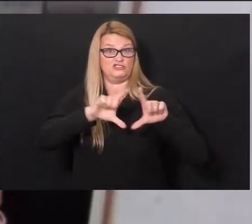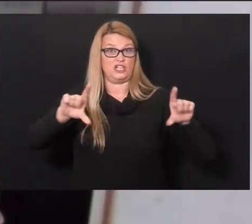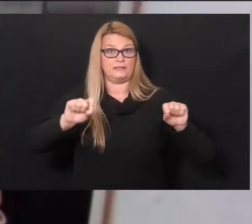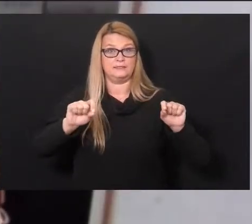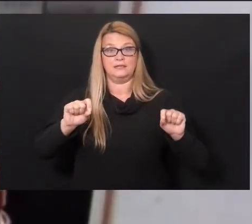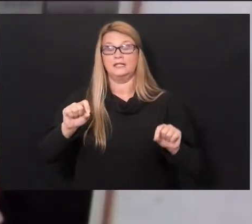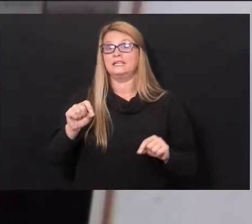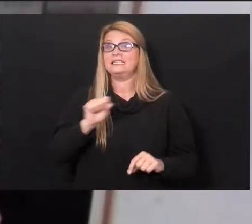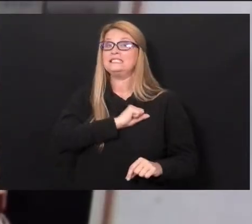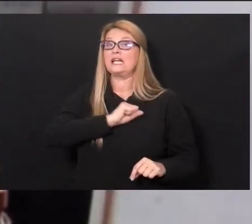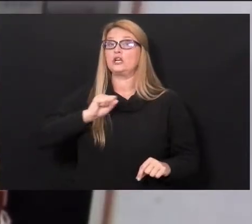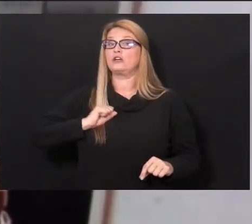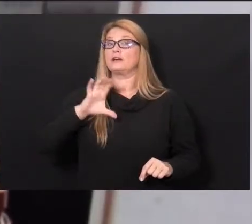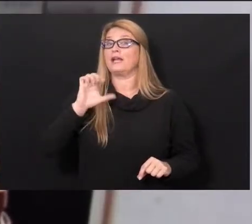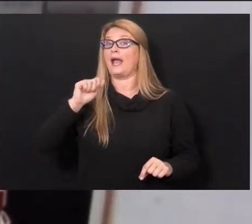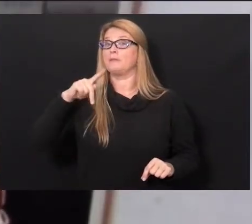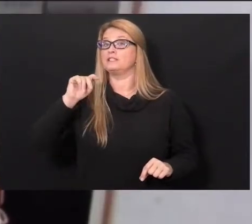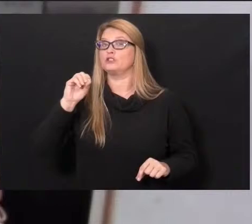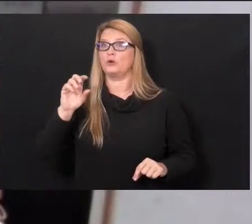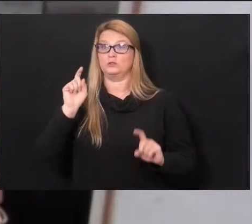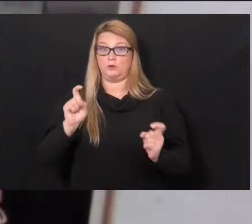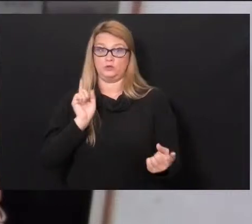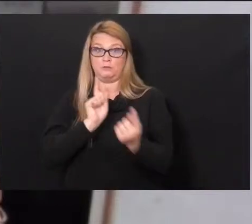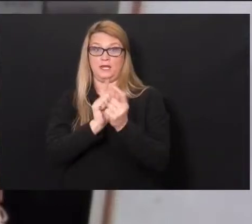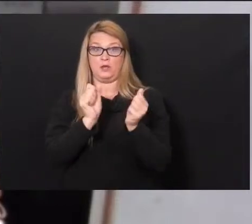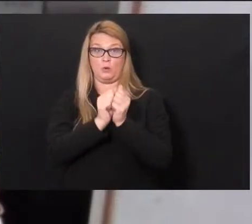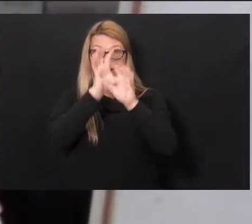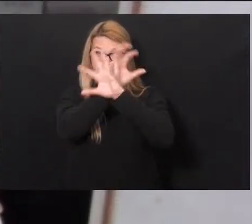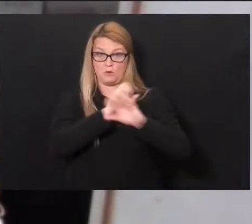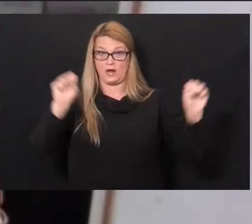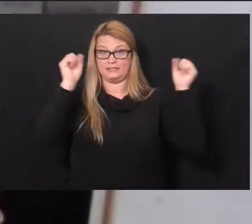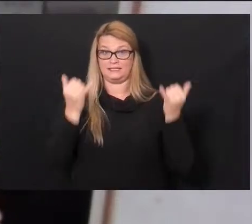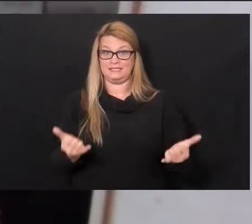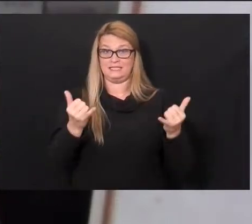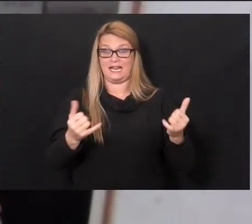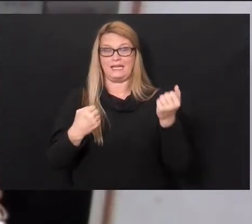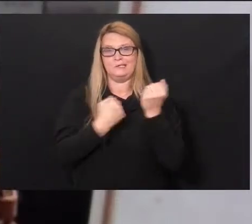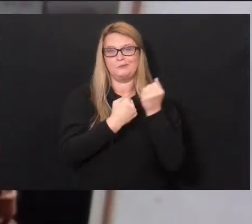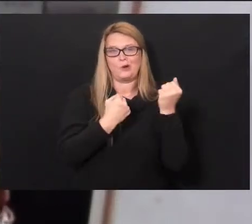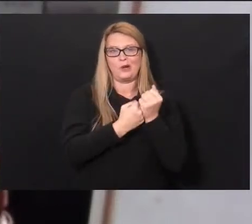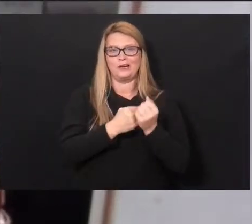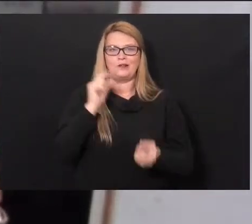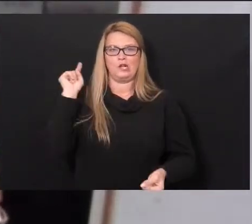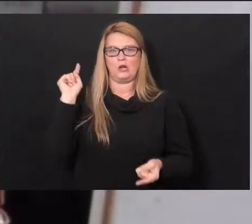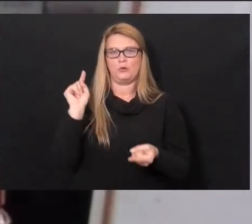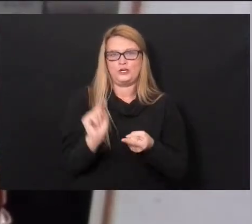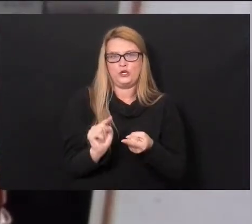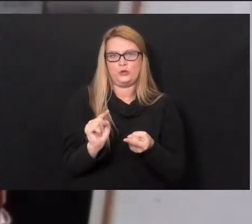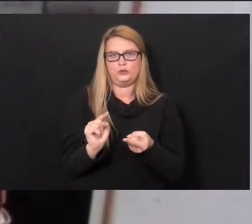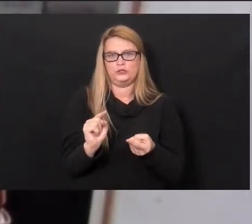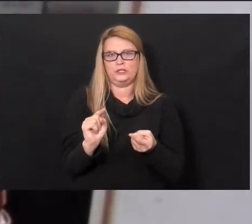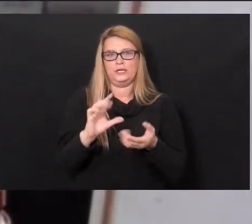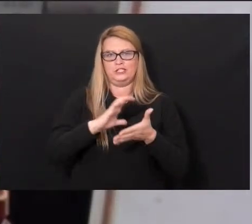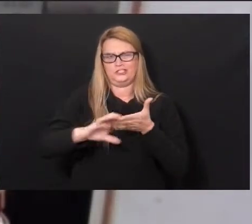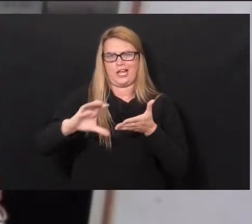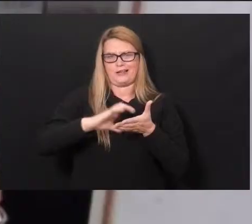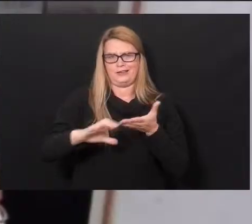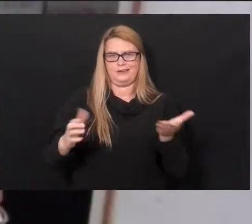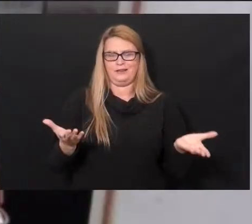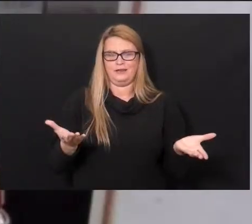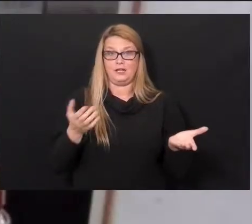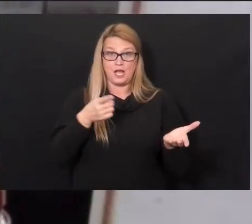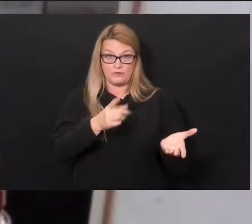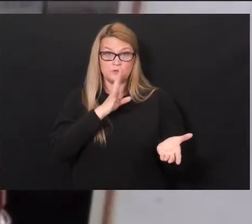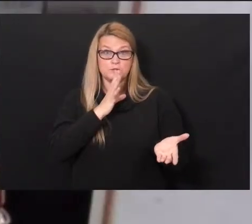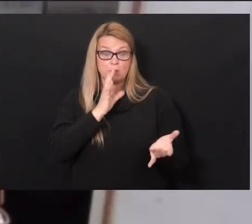Republicans who are supposed to meet with the president later today in support of a smaller, more focused stimulus package. Have you spoken